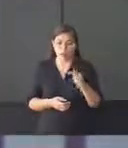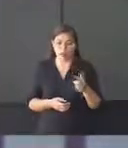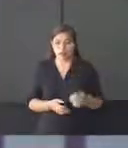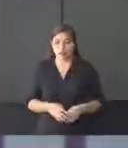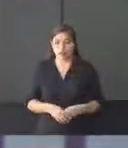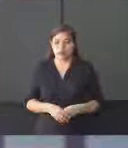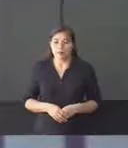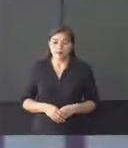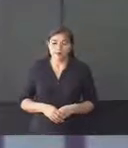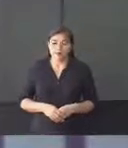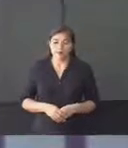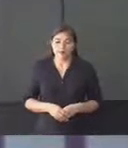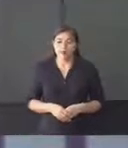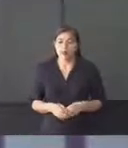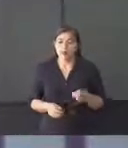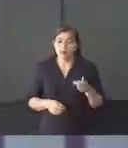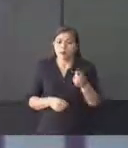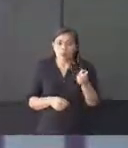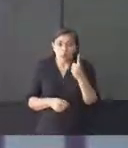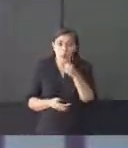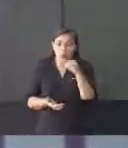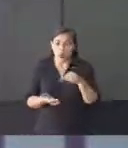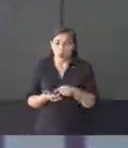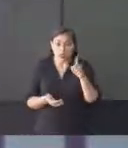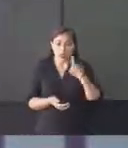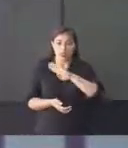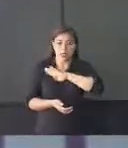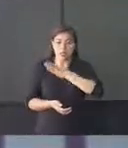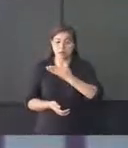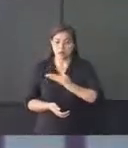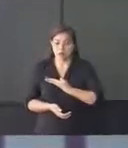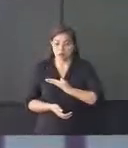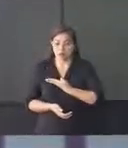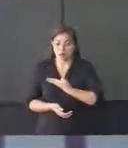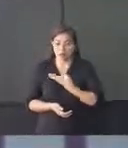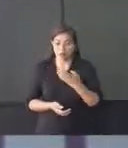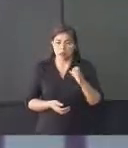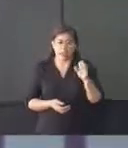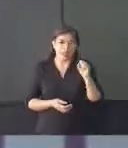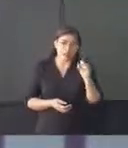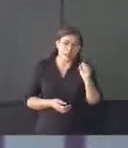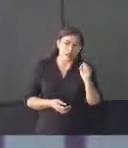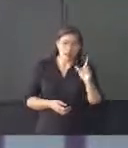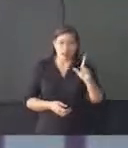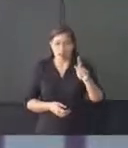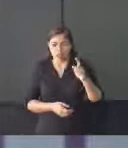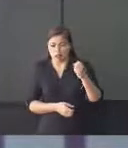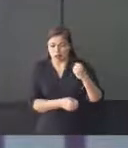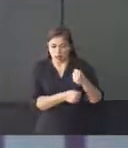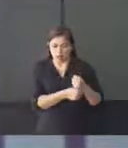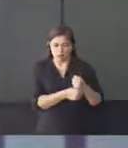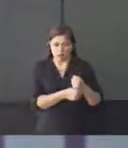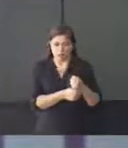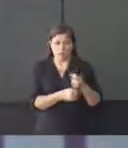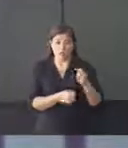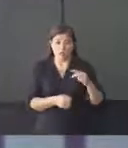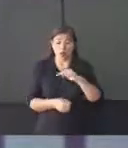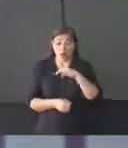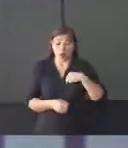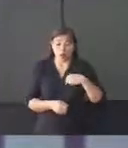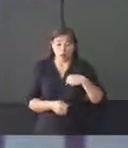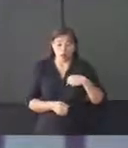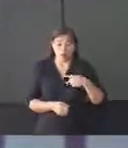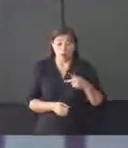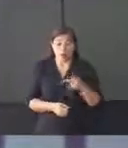mother. I'm from Extremadura, one of the autonomous regions of Spain. In the 60s and 70s, our